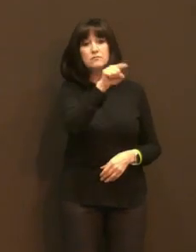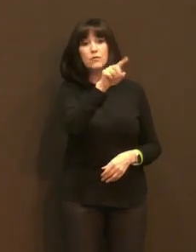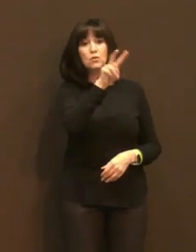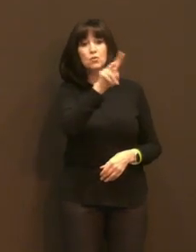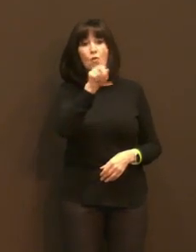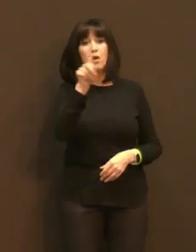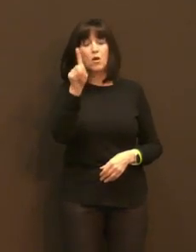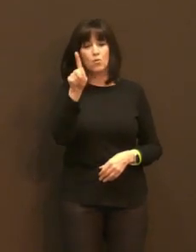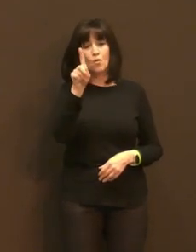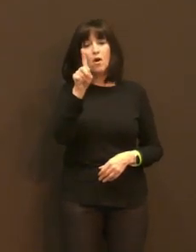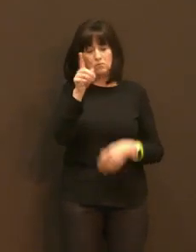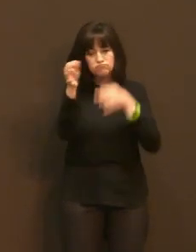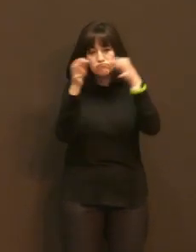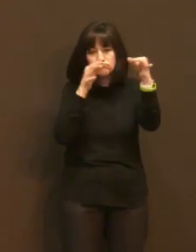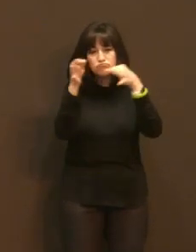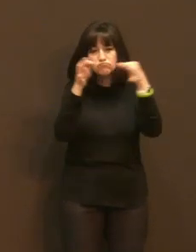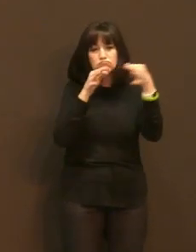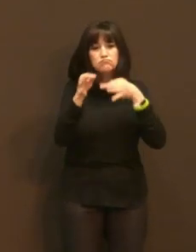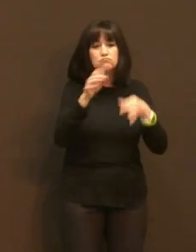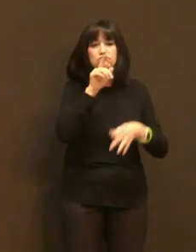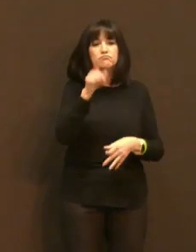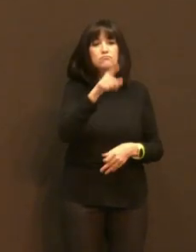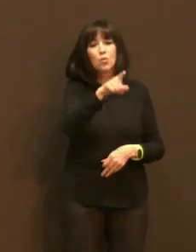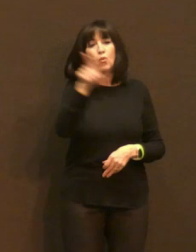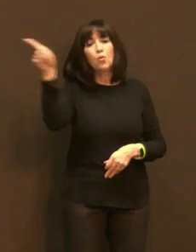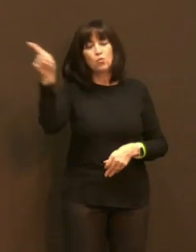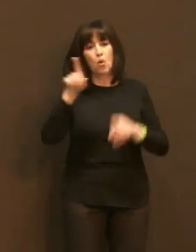testing access that's most appropriate for you.